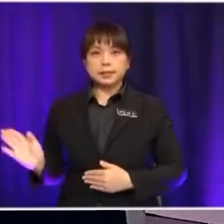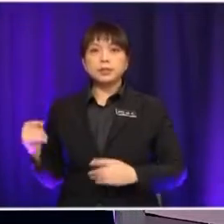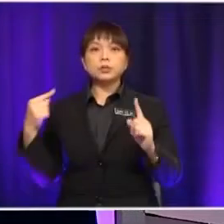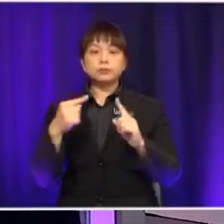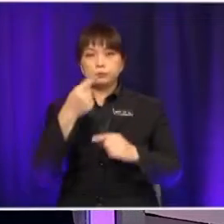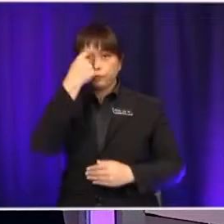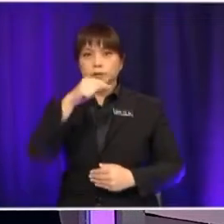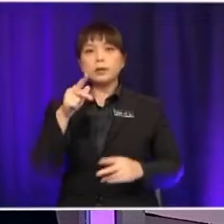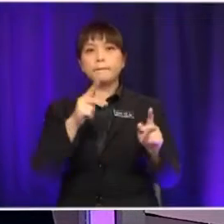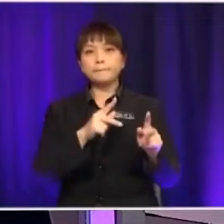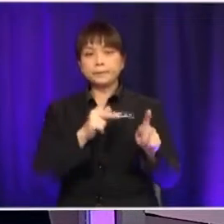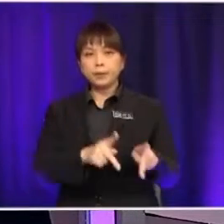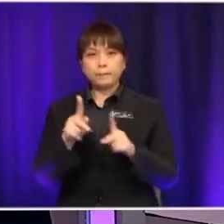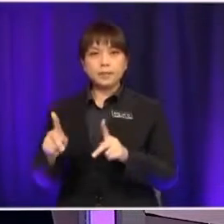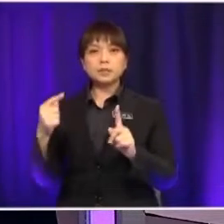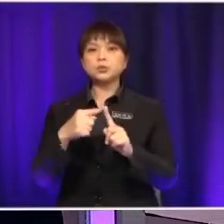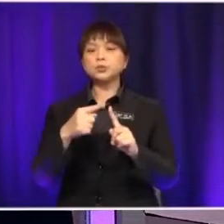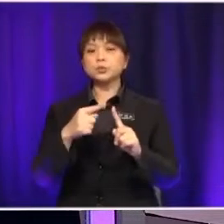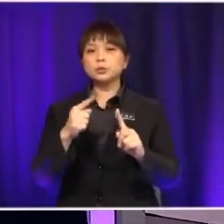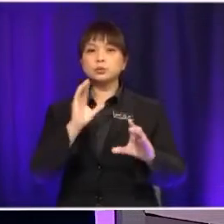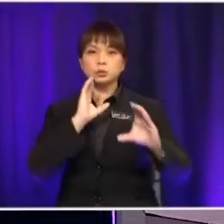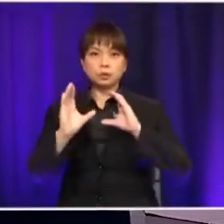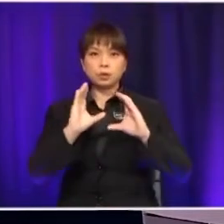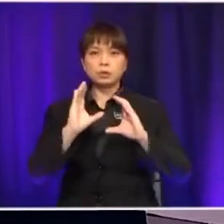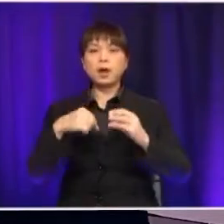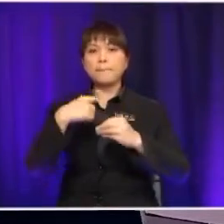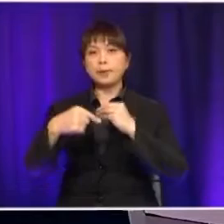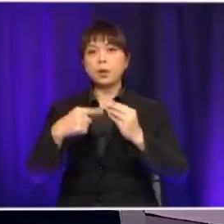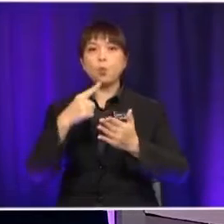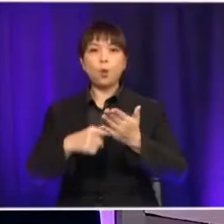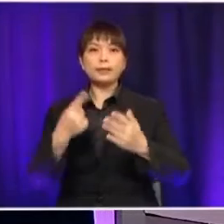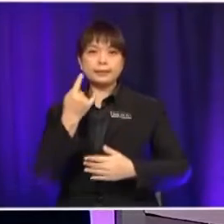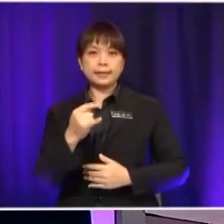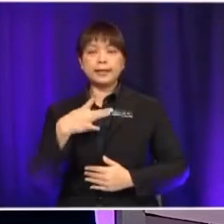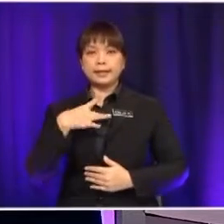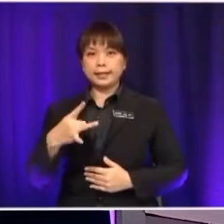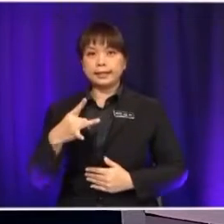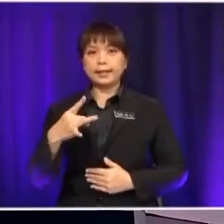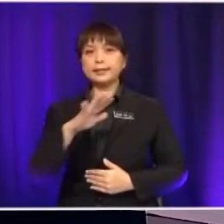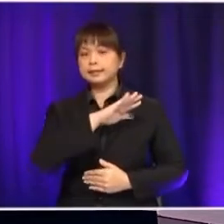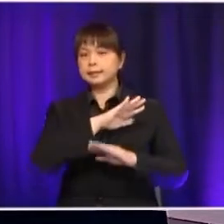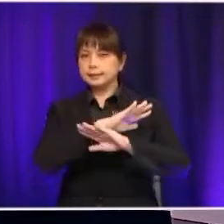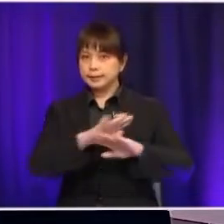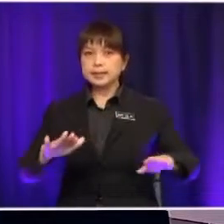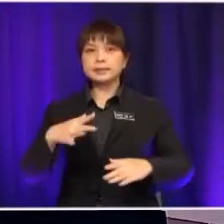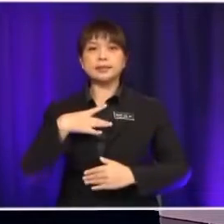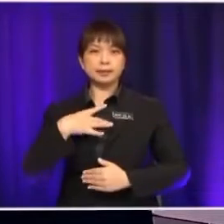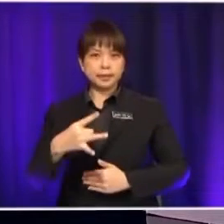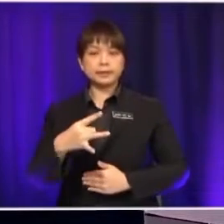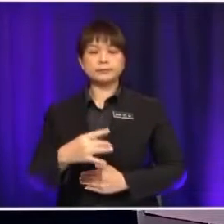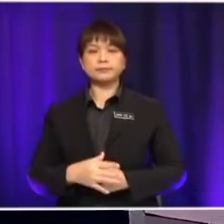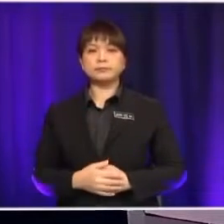talk about the what do they like or dislike, okay? Which type of the computer, okay, do they like